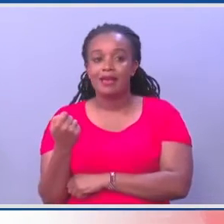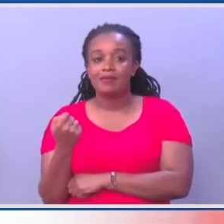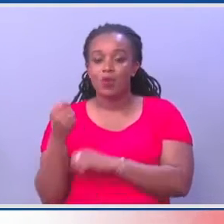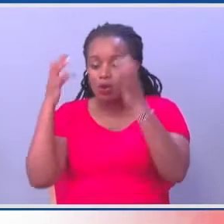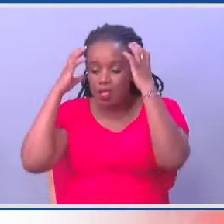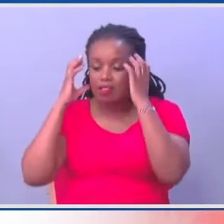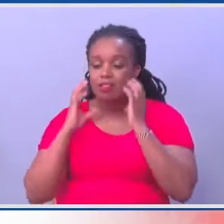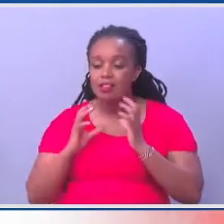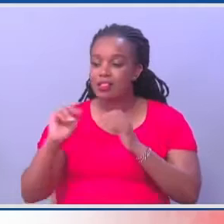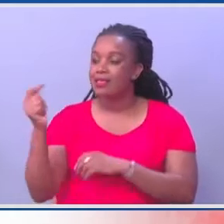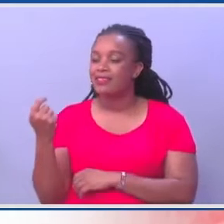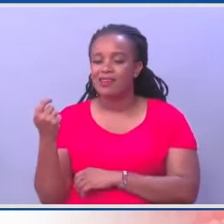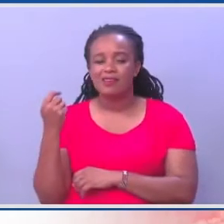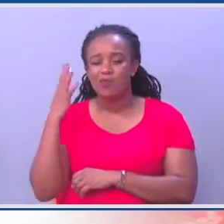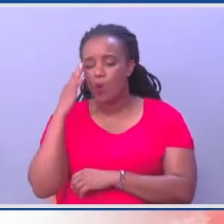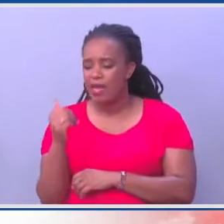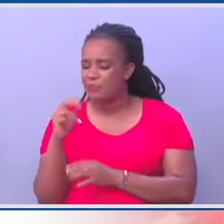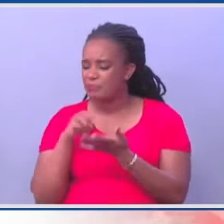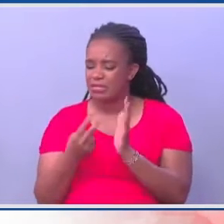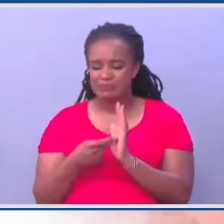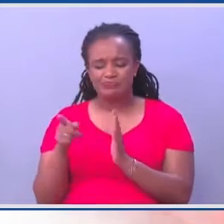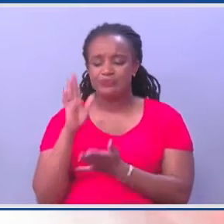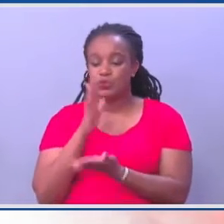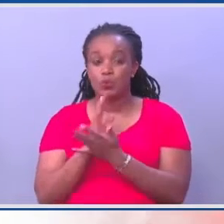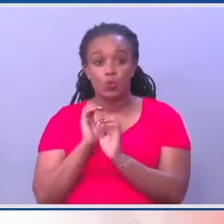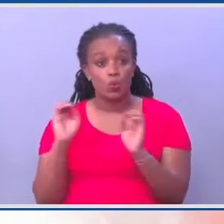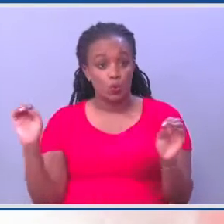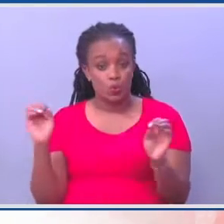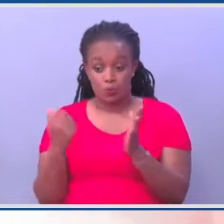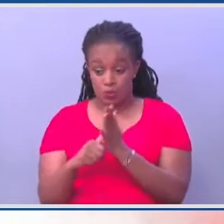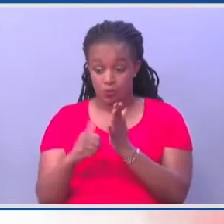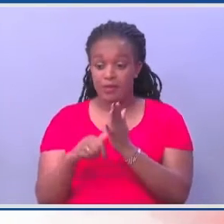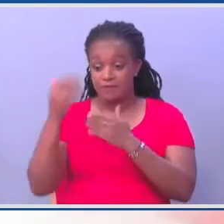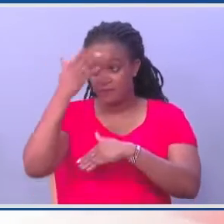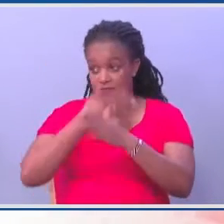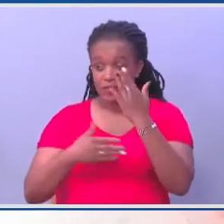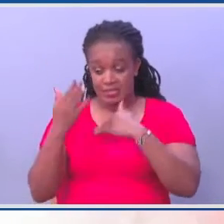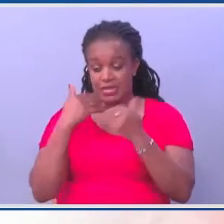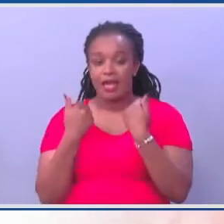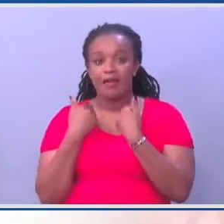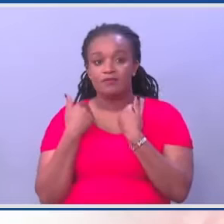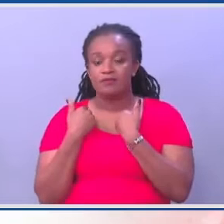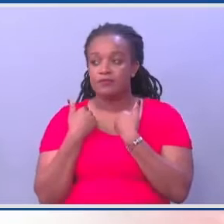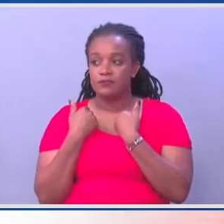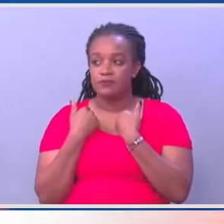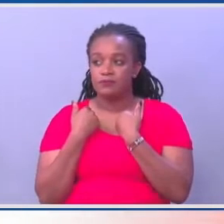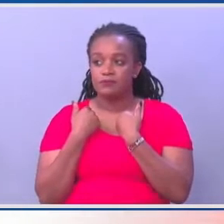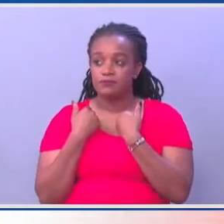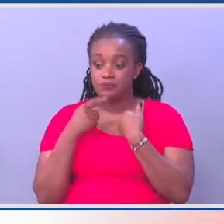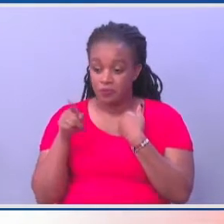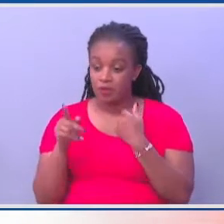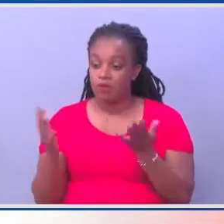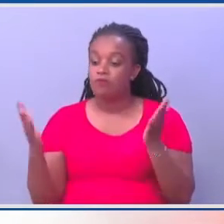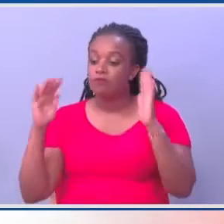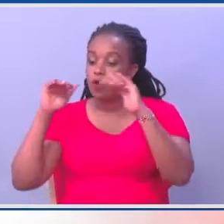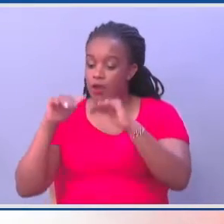it doesn't mean that it's true. No, you see, there's a problem you are facing here with Wetangula. This is Forum for Restoration